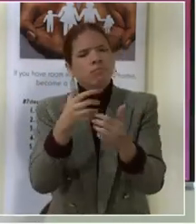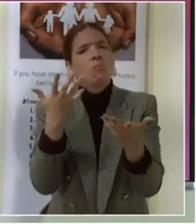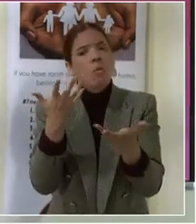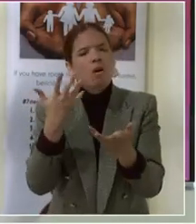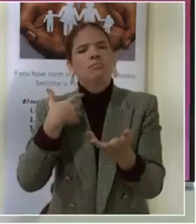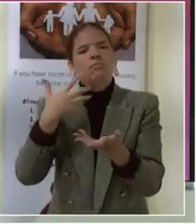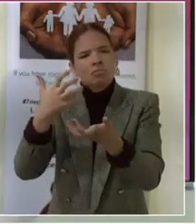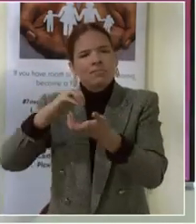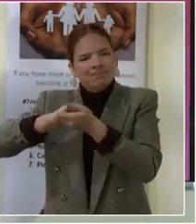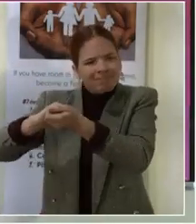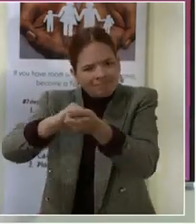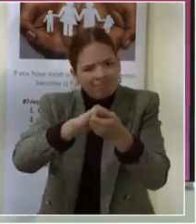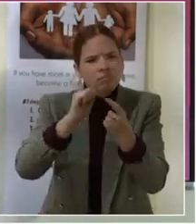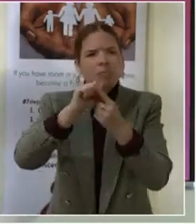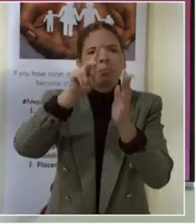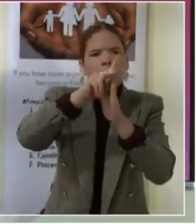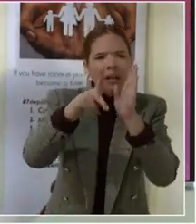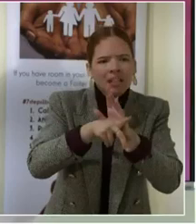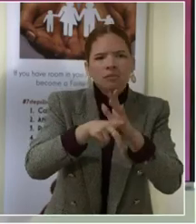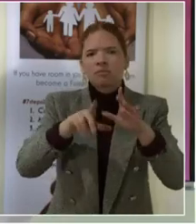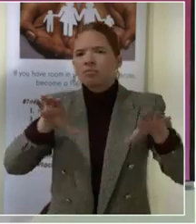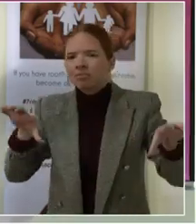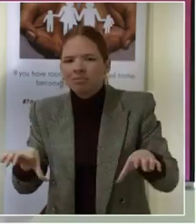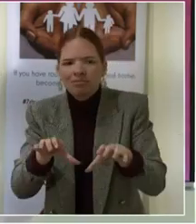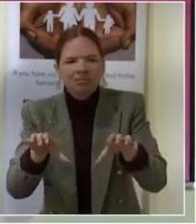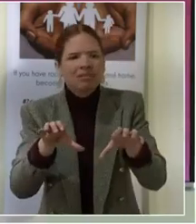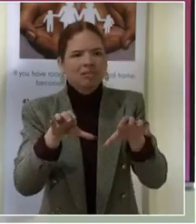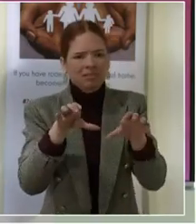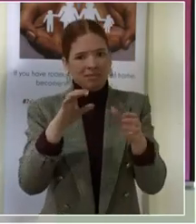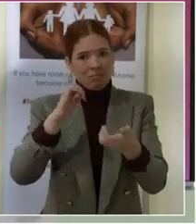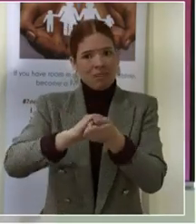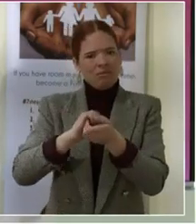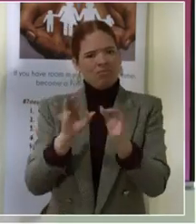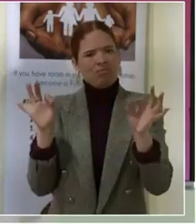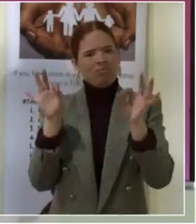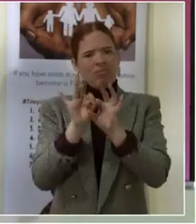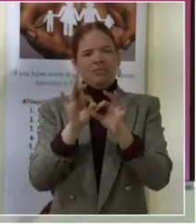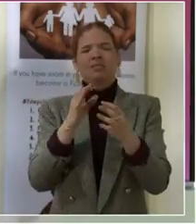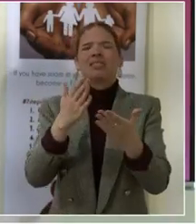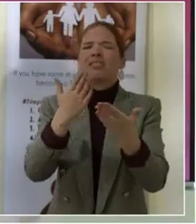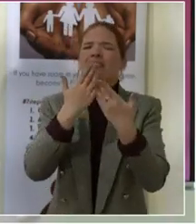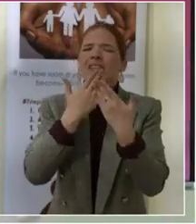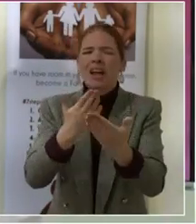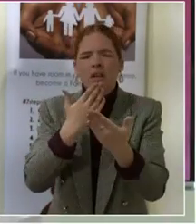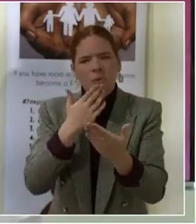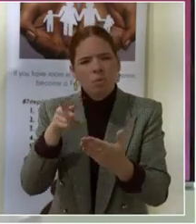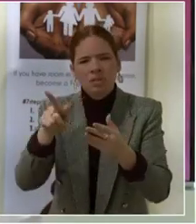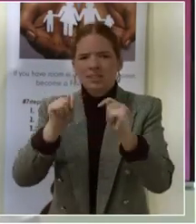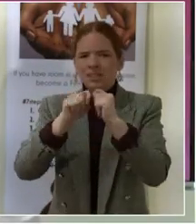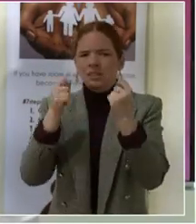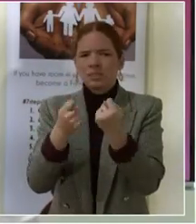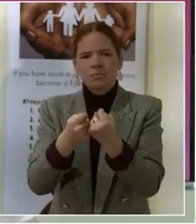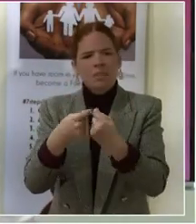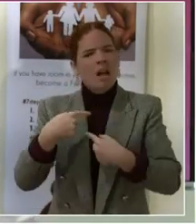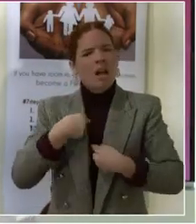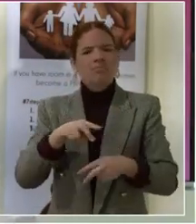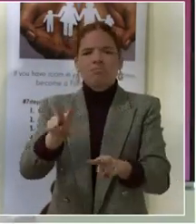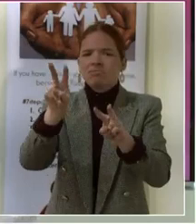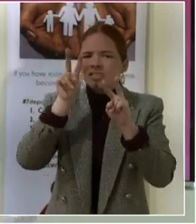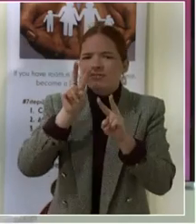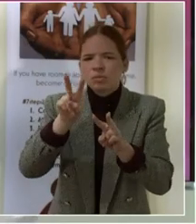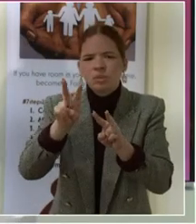policy and practice. And so really looking forward to it. So thank you to the OGBB team. We will continue that good work, and we